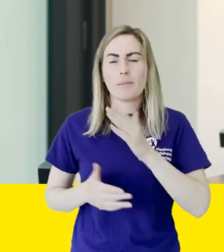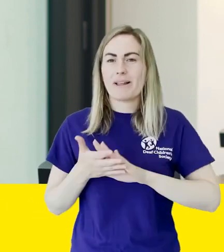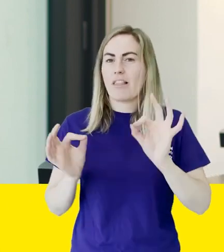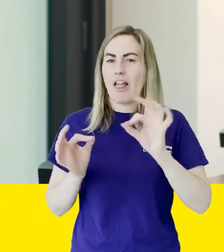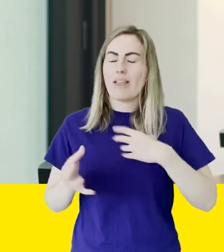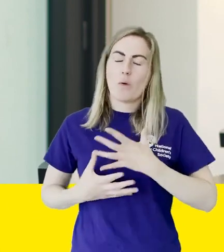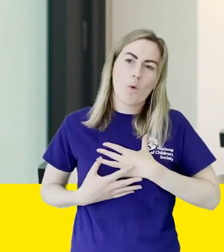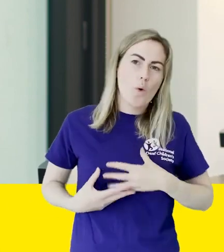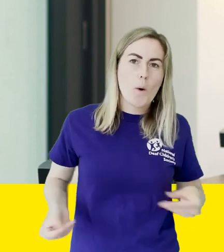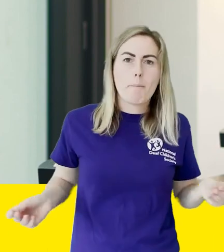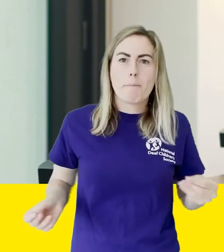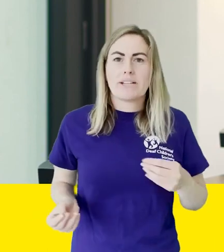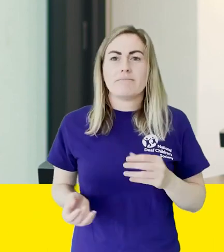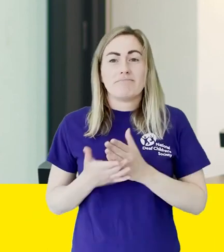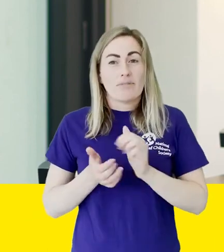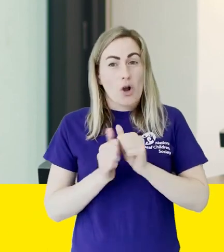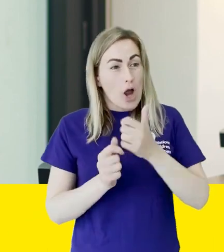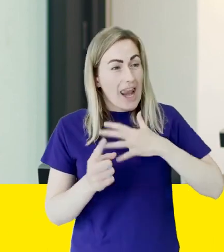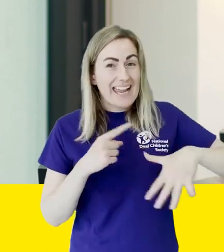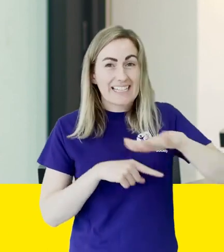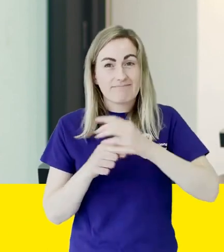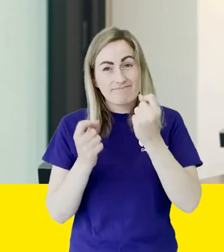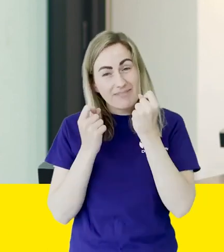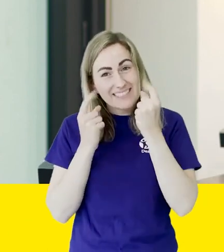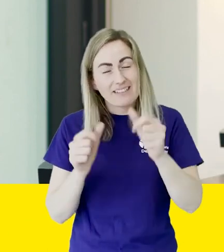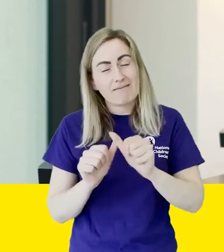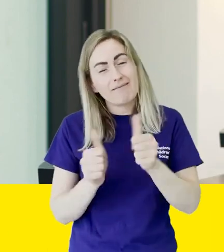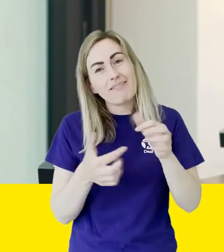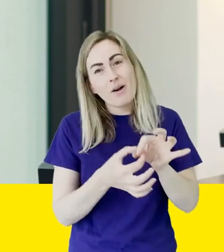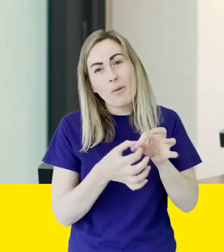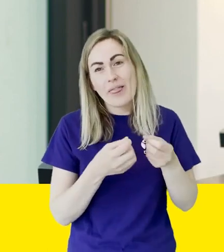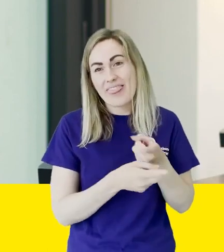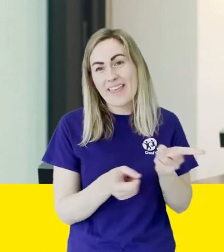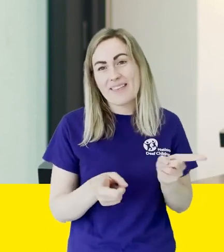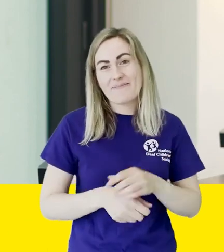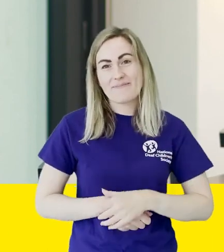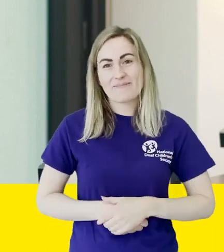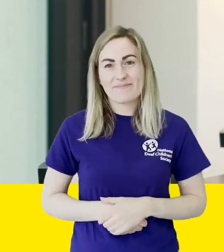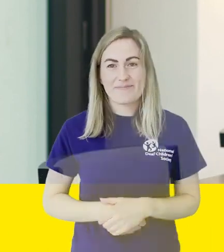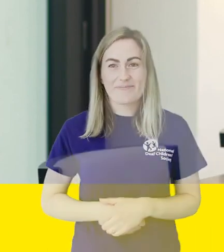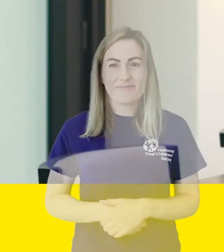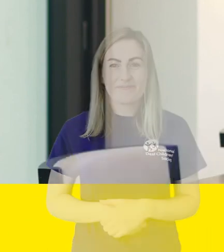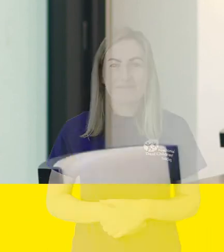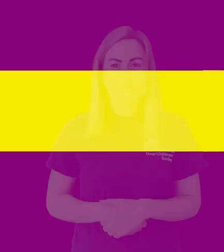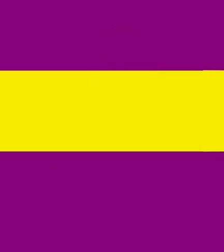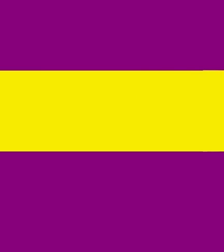so tired. And my colleagues are so understanding, and it's great to work with them.